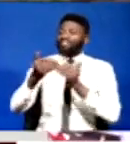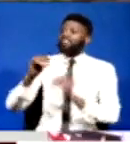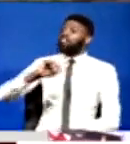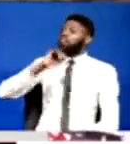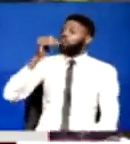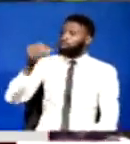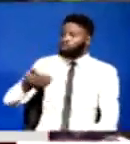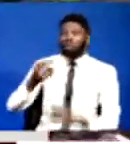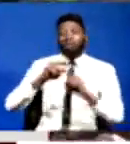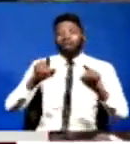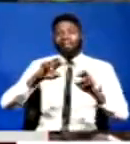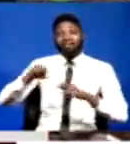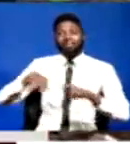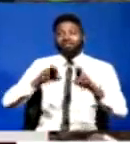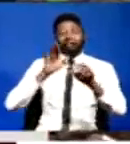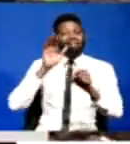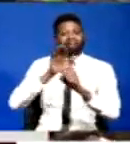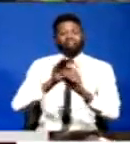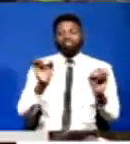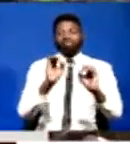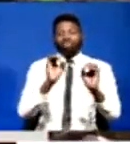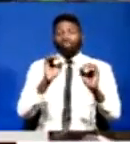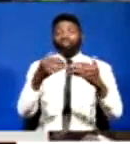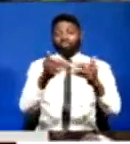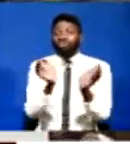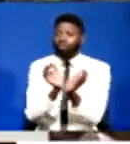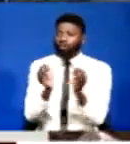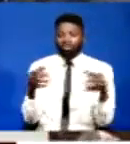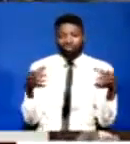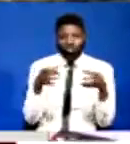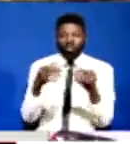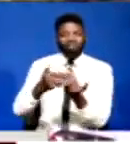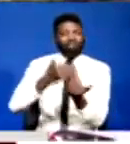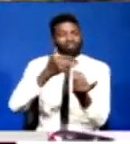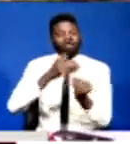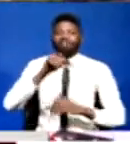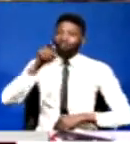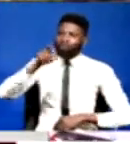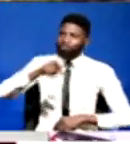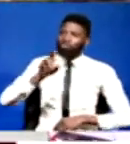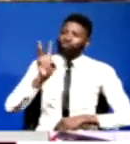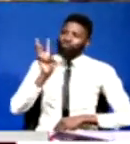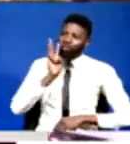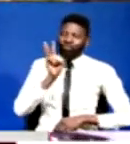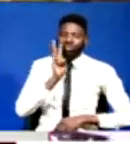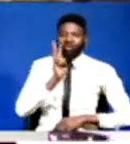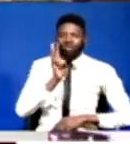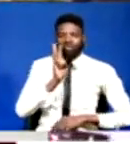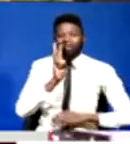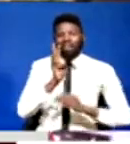rivers. And community conservancies need really to provide water to their people, as well as